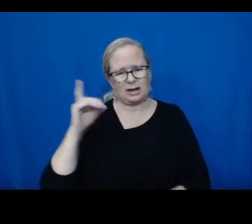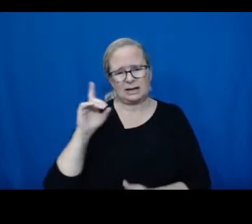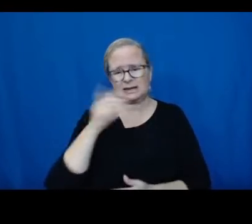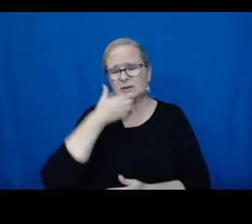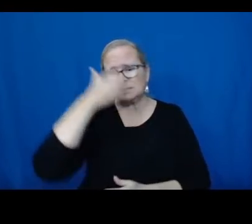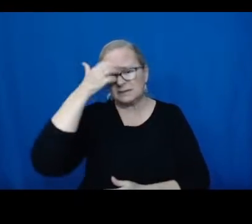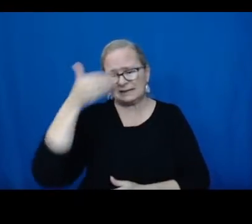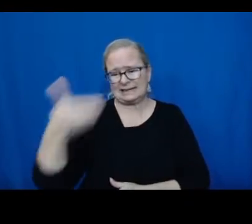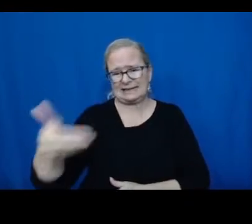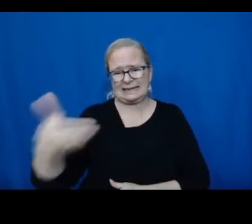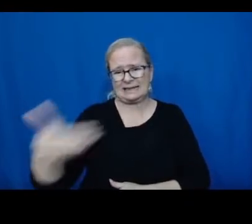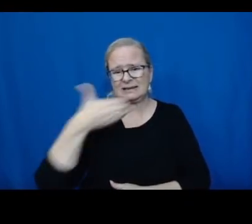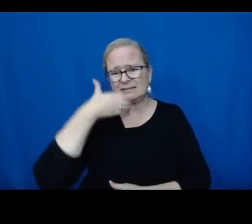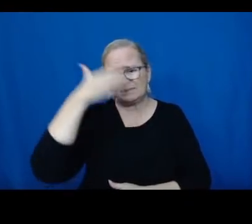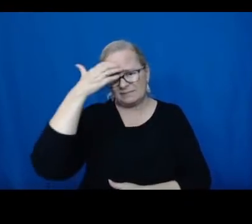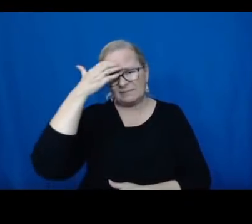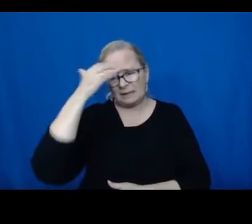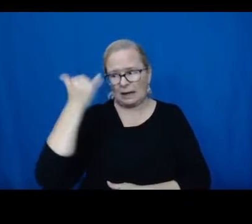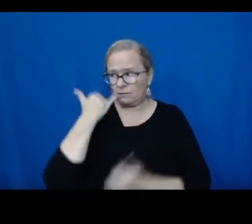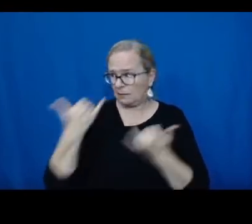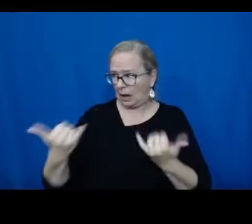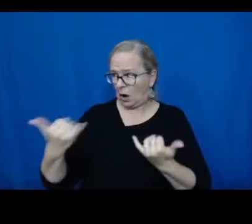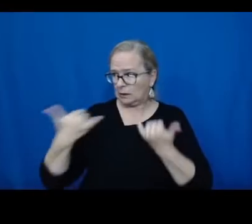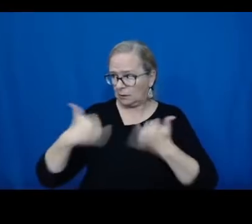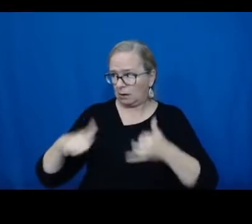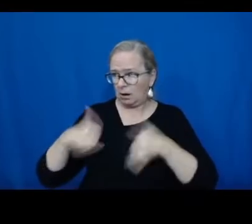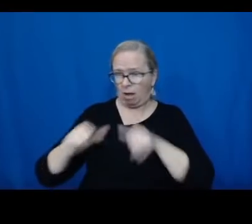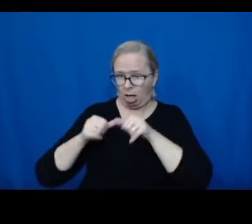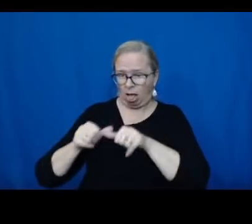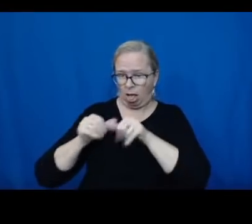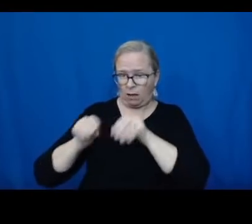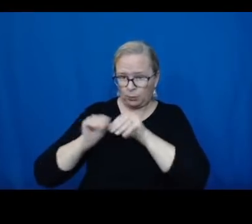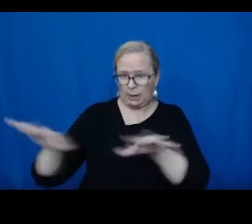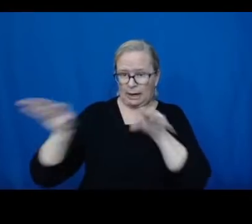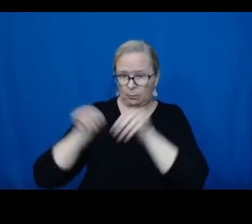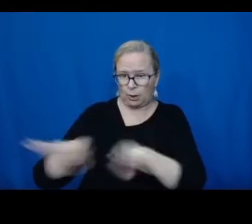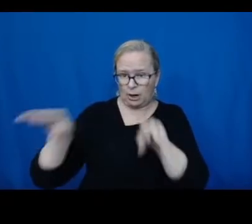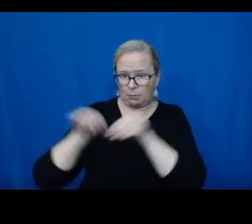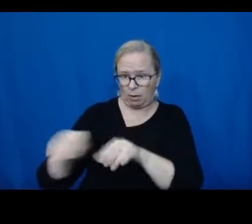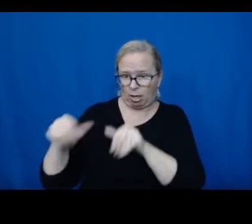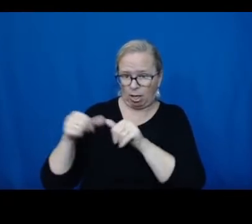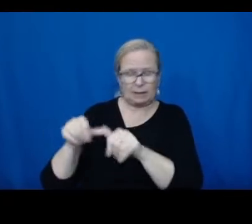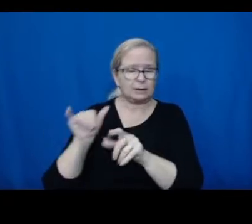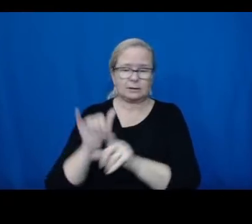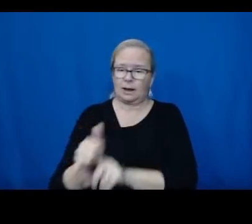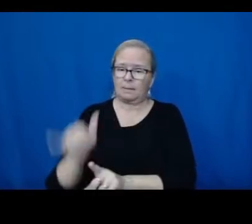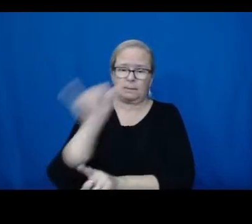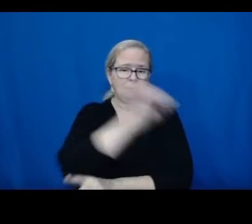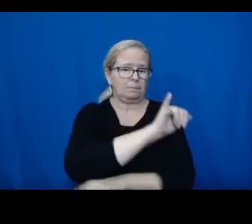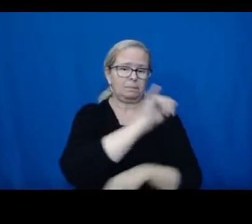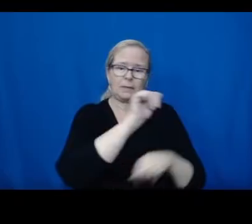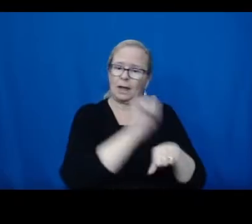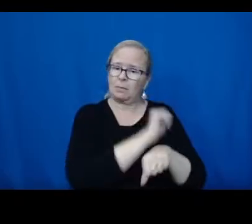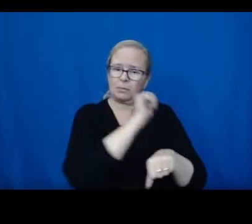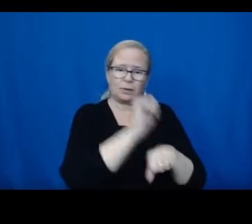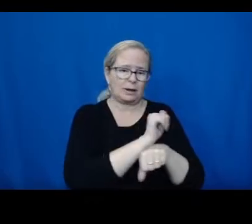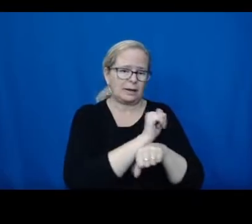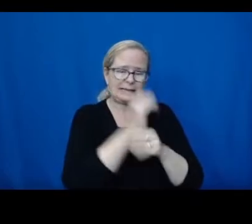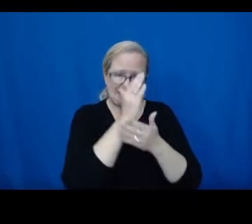are some areas of the province where the vaccination rates are really low. Right now, they are driving a lot of